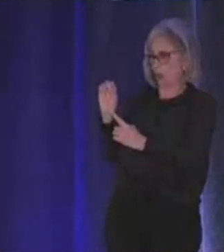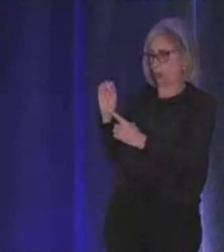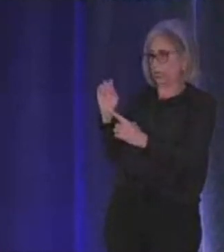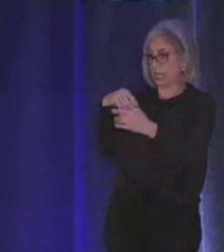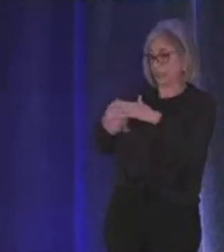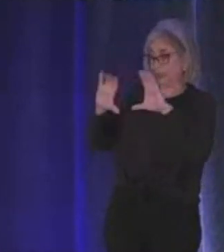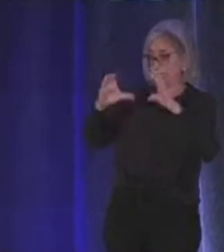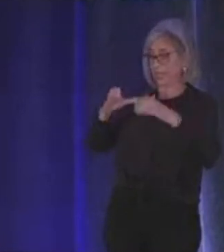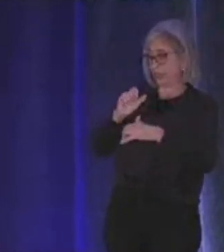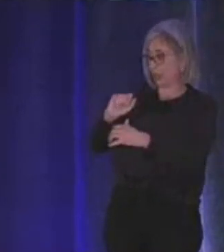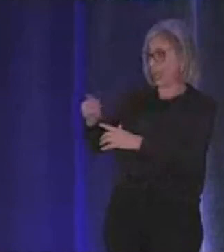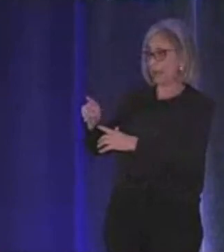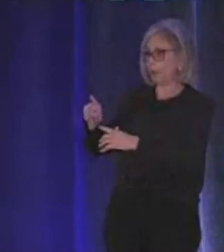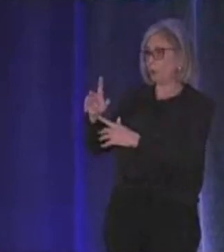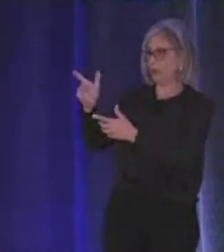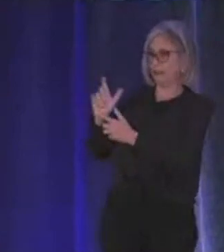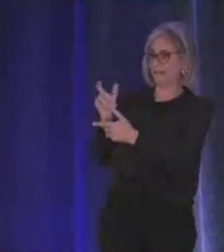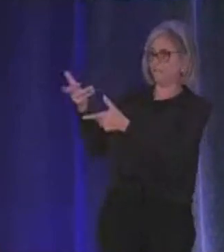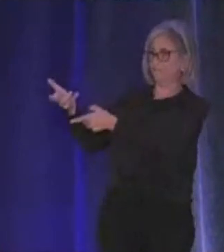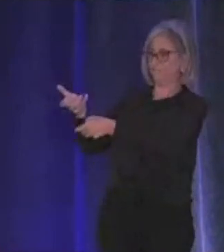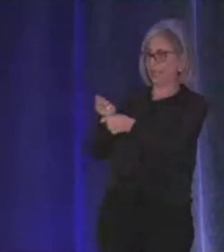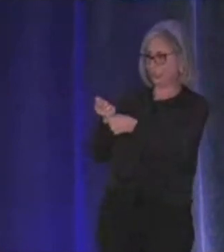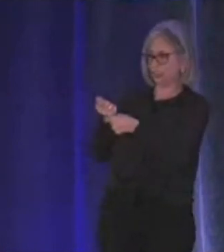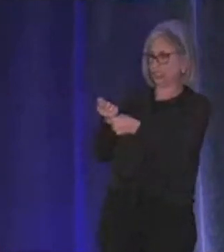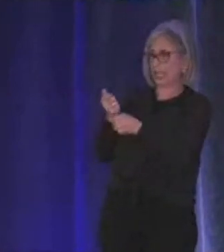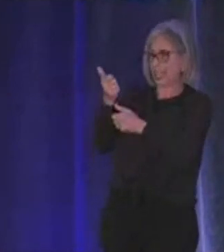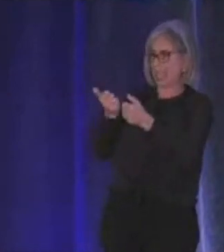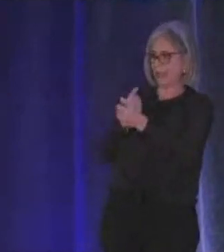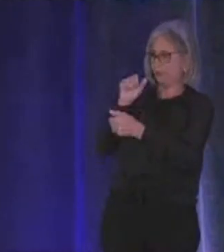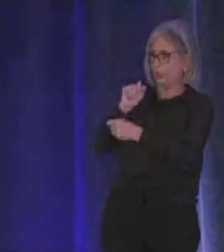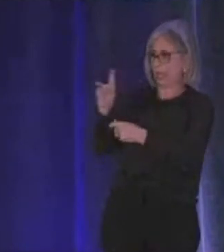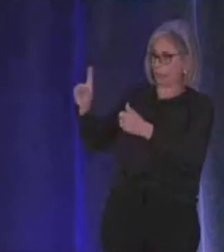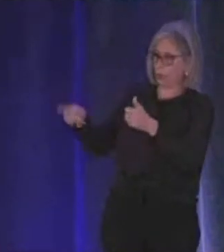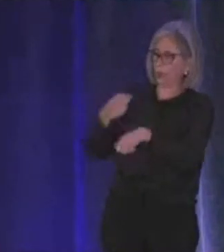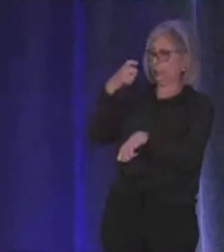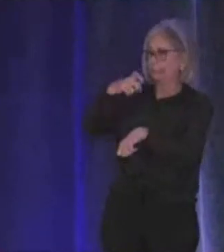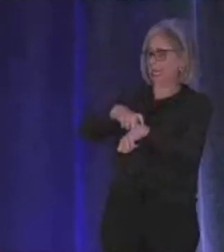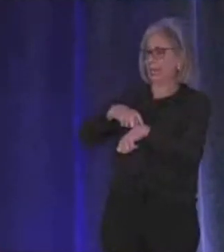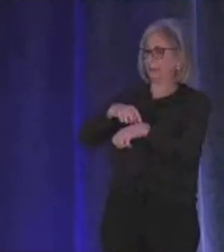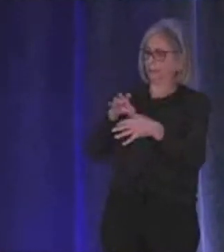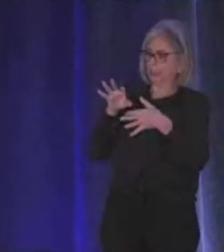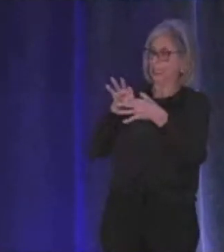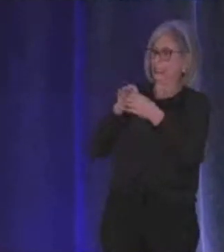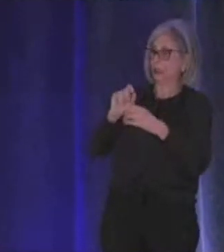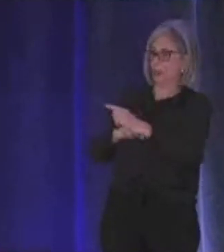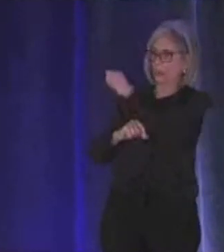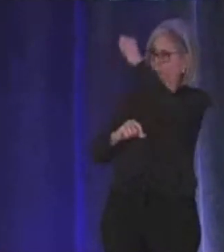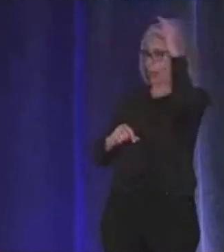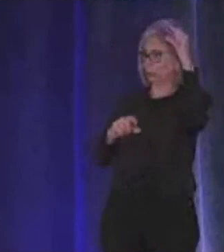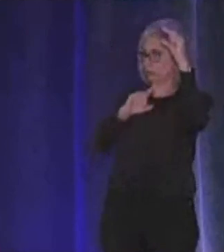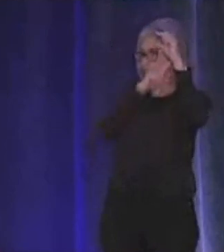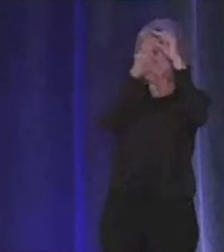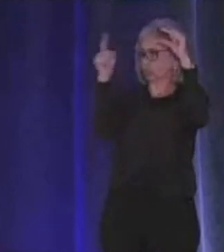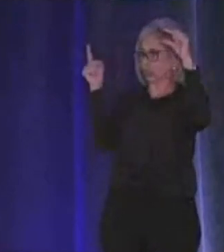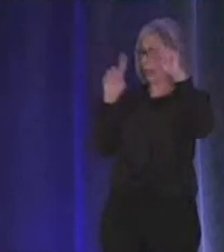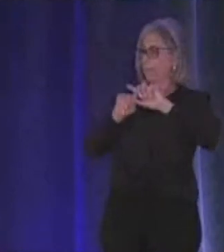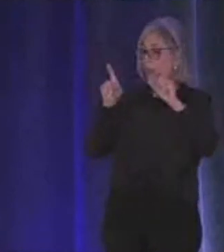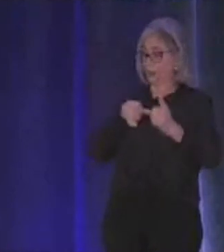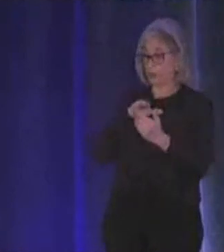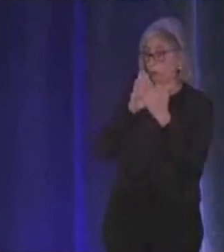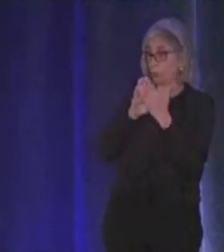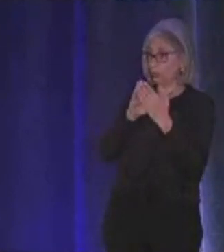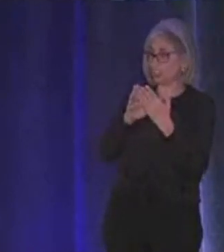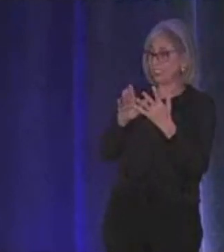container app will then fetch each app once it is loaded to the browser. However, with this approach, it